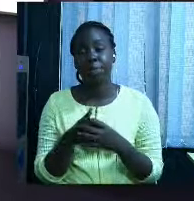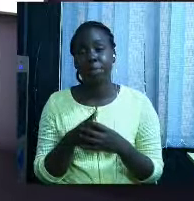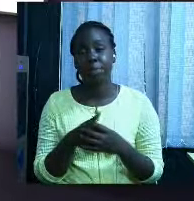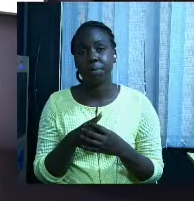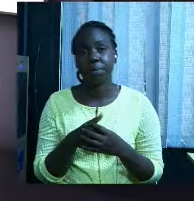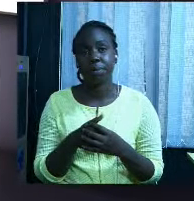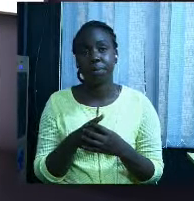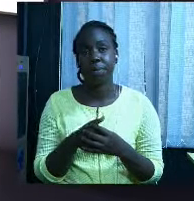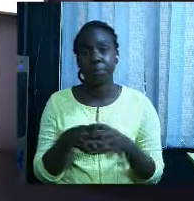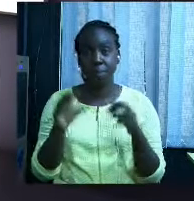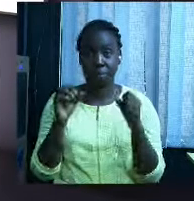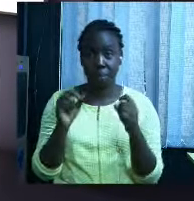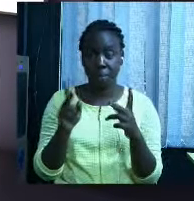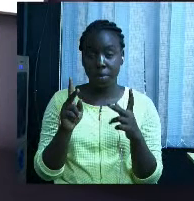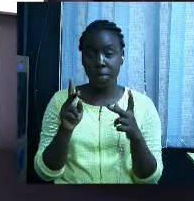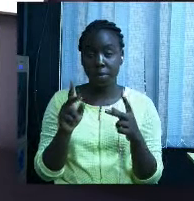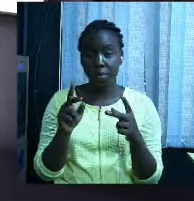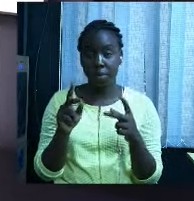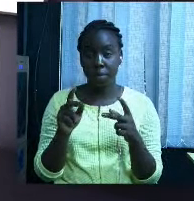Okay.